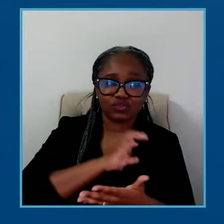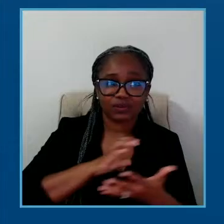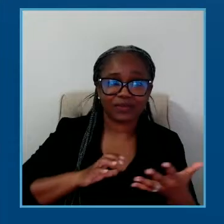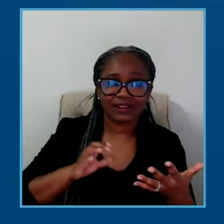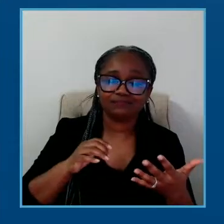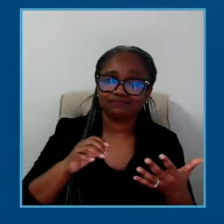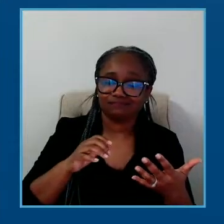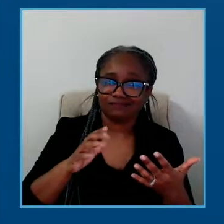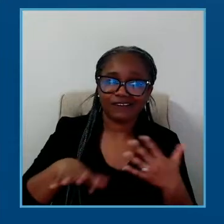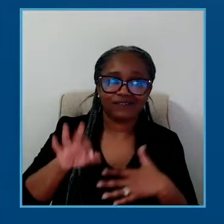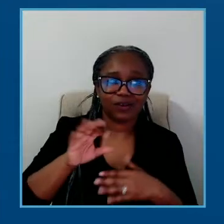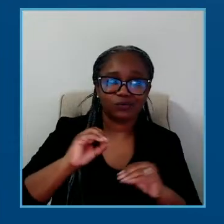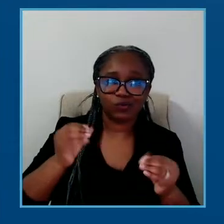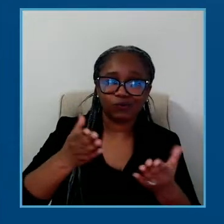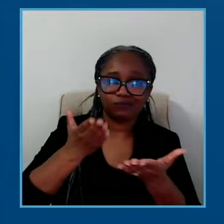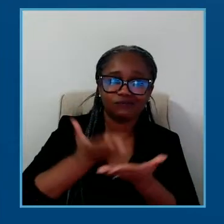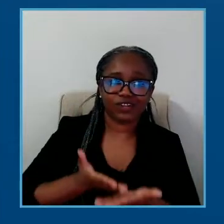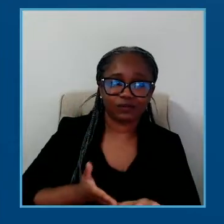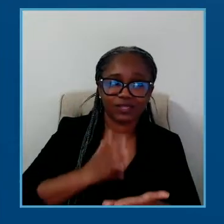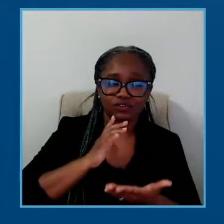members.